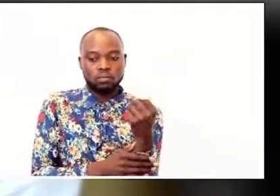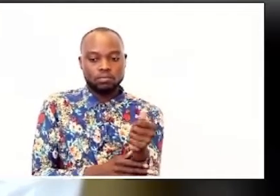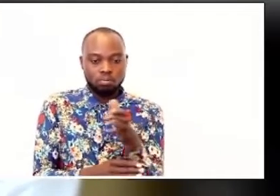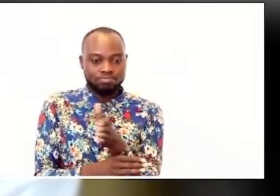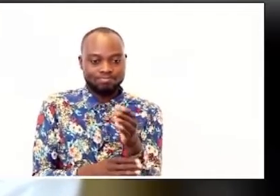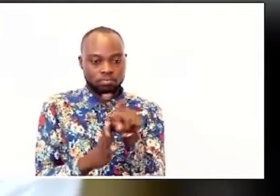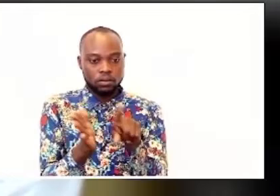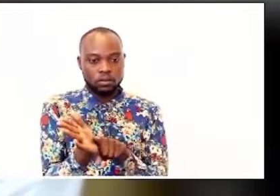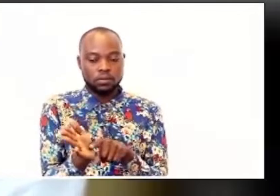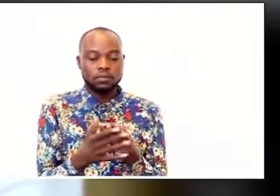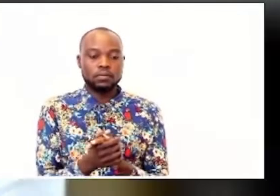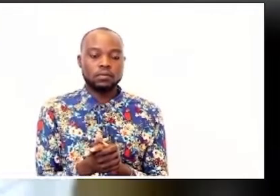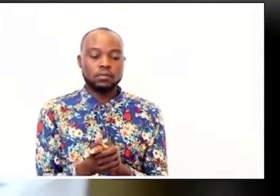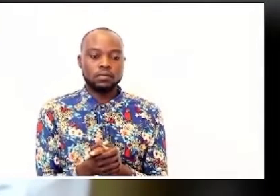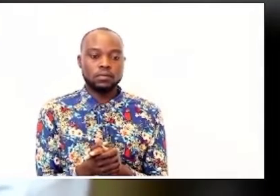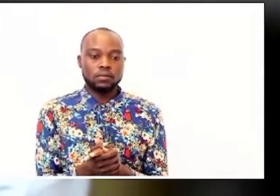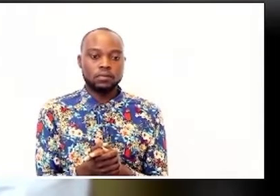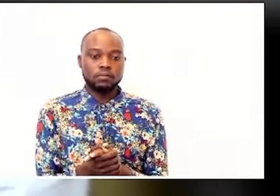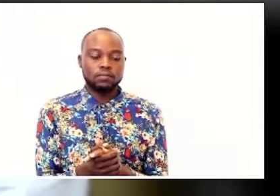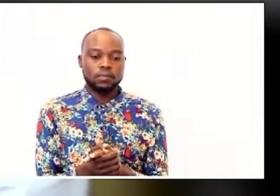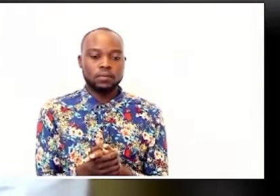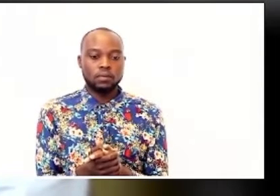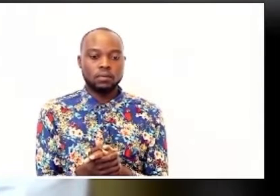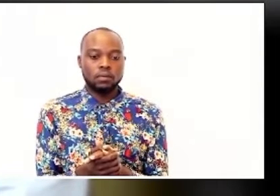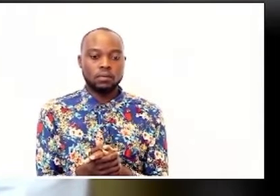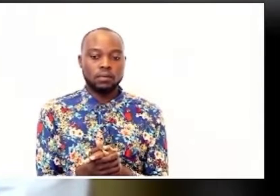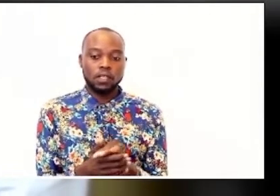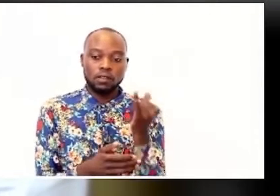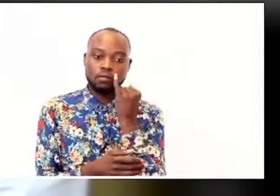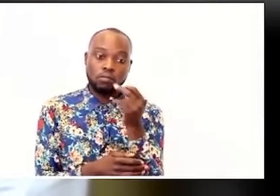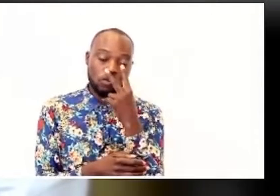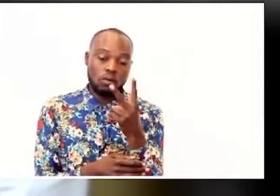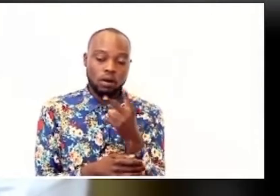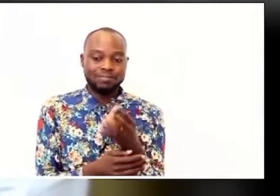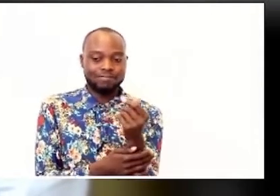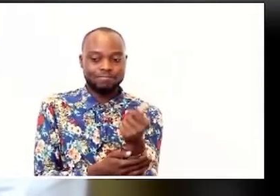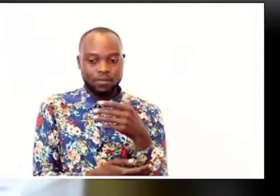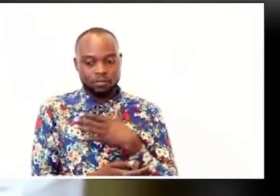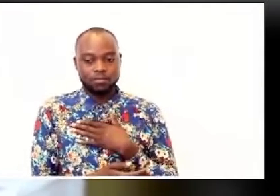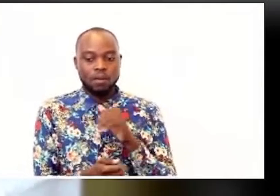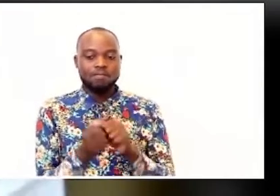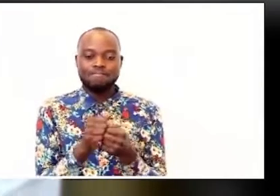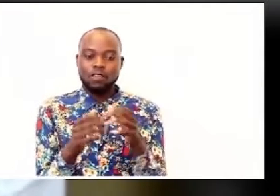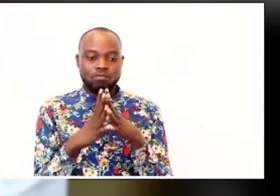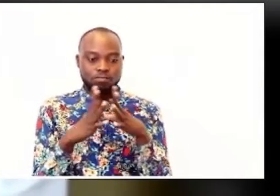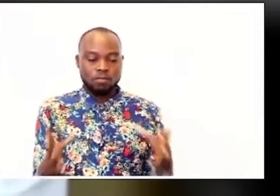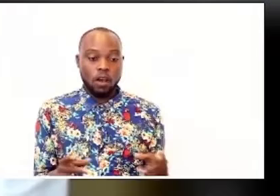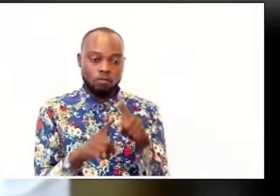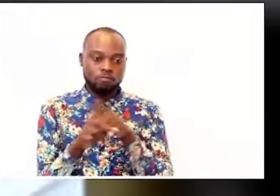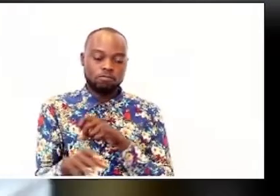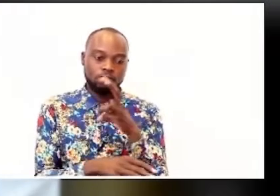have exacerbated and deepened these crises. If you look at our economies, they suffer from 3